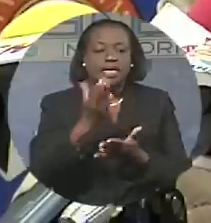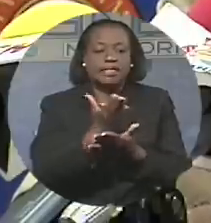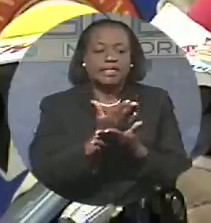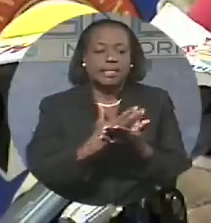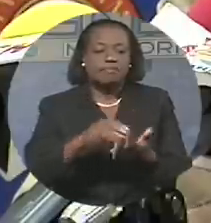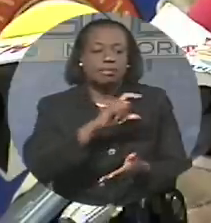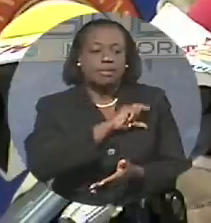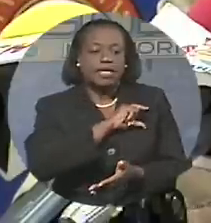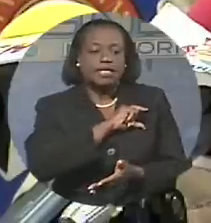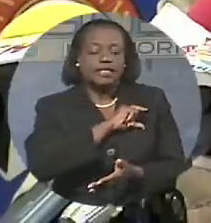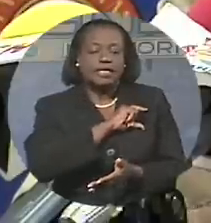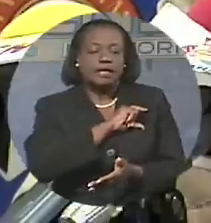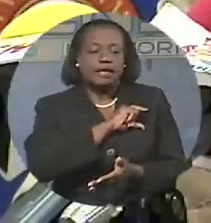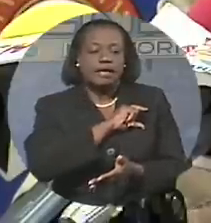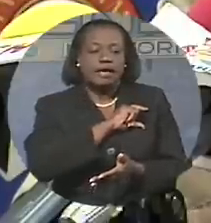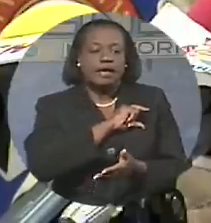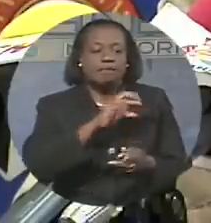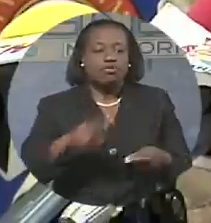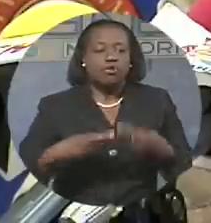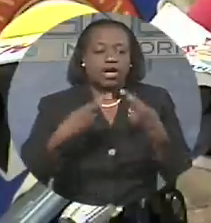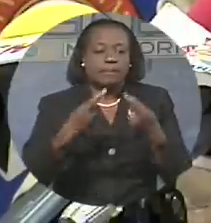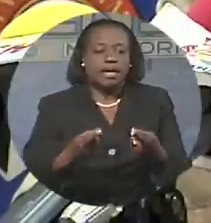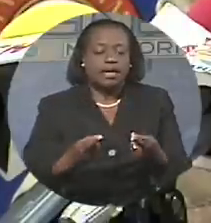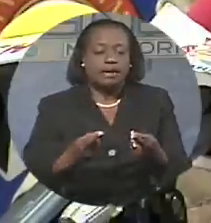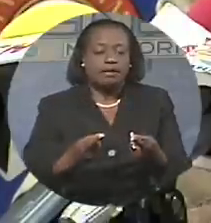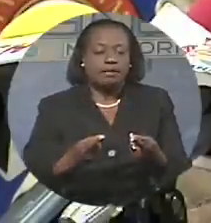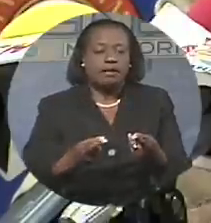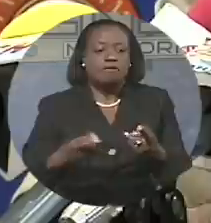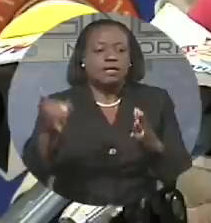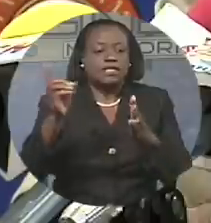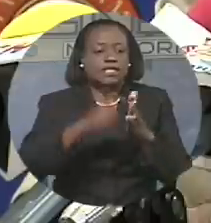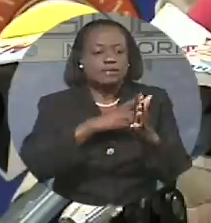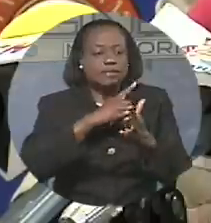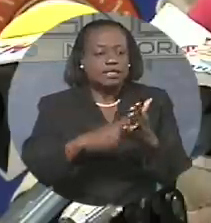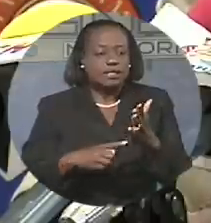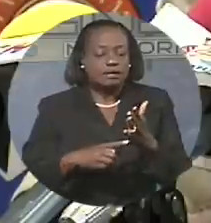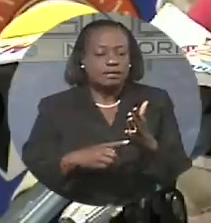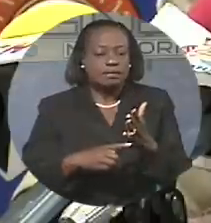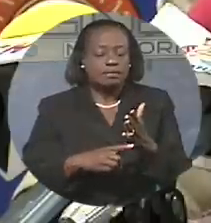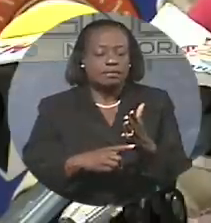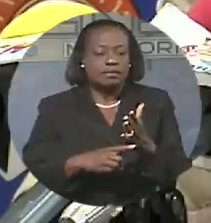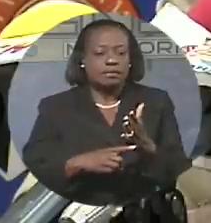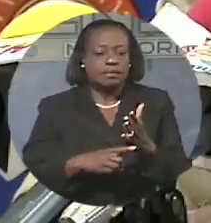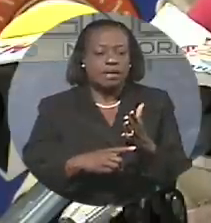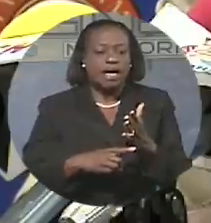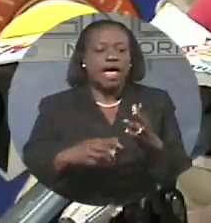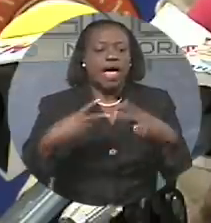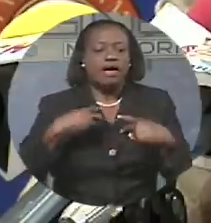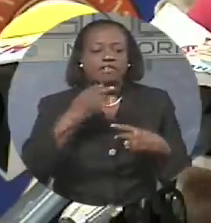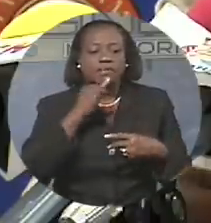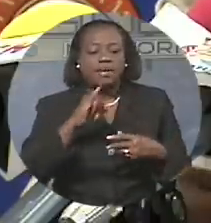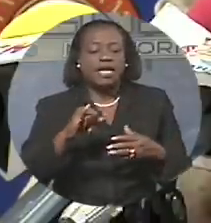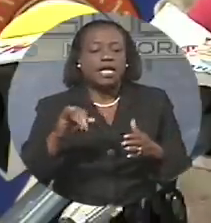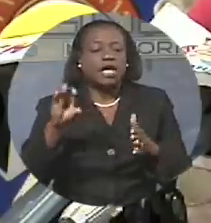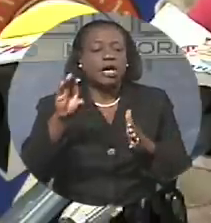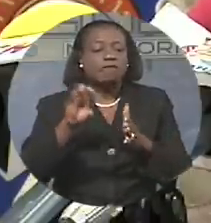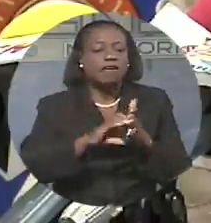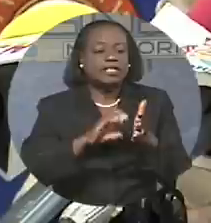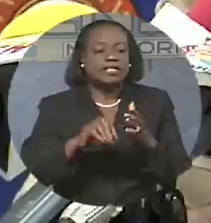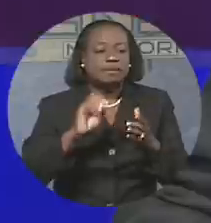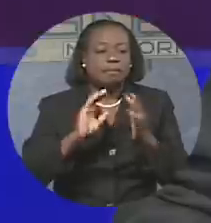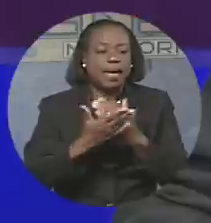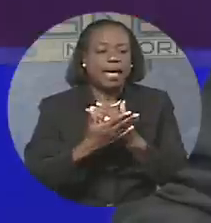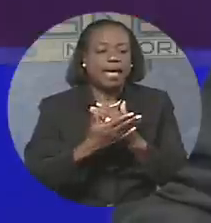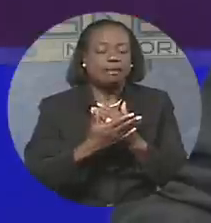been recommended for dismissal, haven't been convicted by our internal tribunal or haven't been convicted by a criminal court.